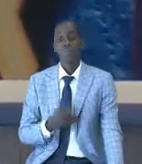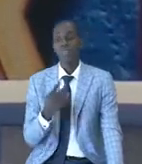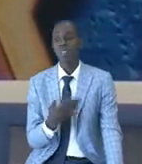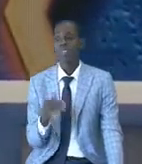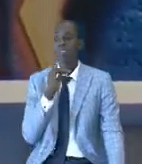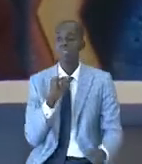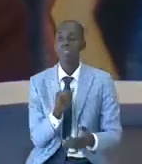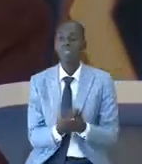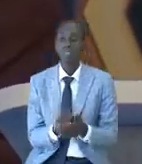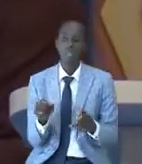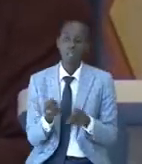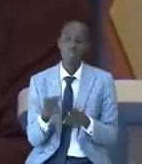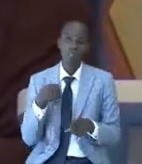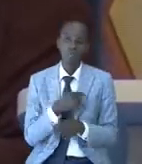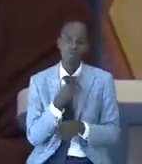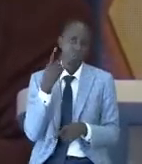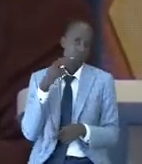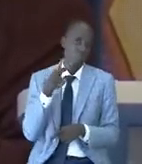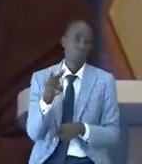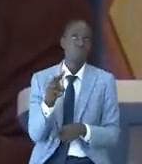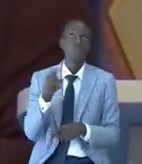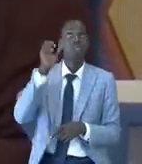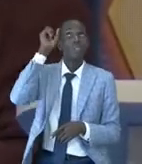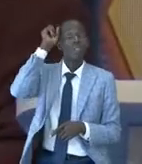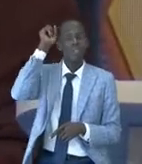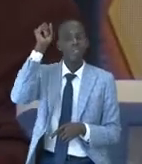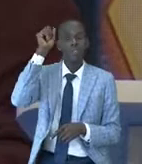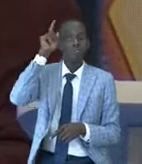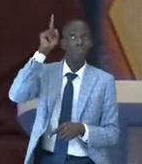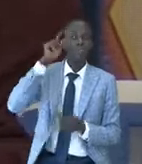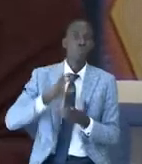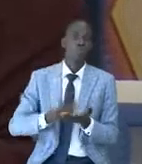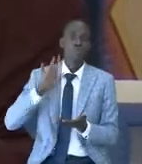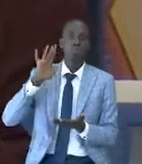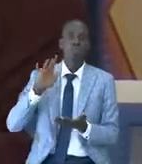as we behold his glory, as we behold